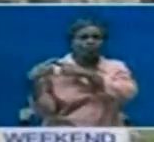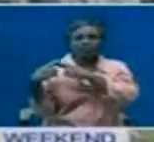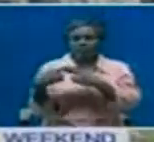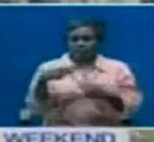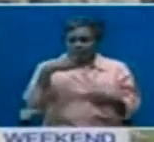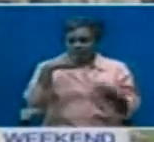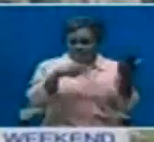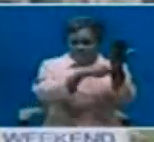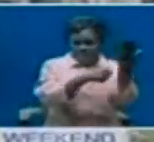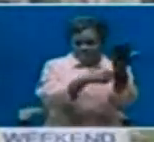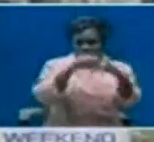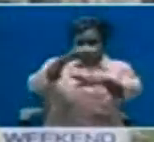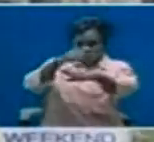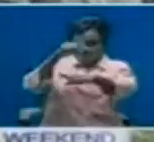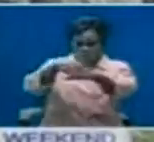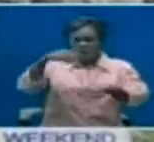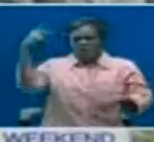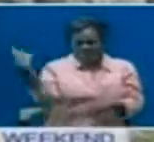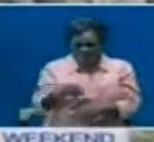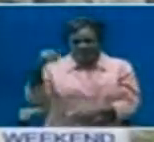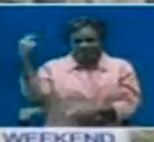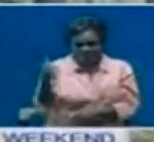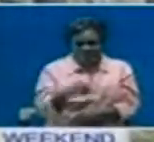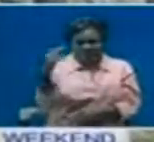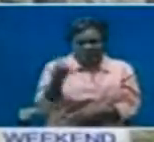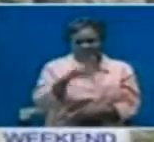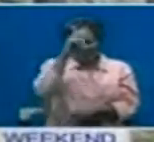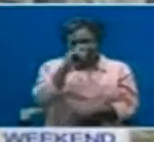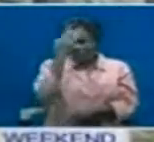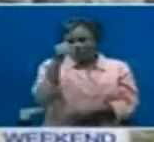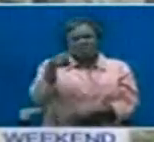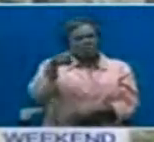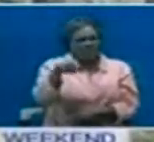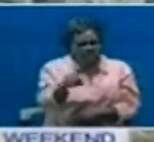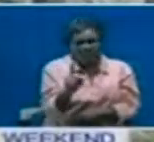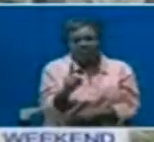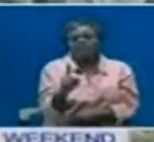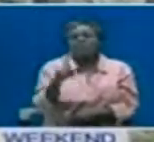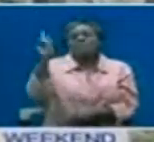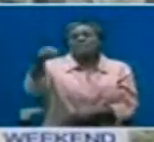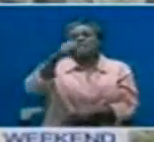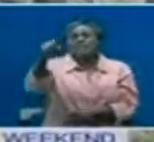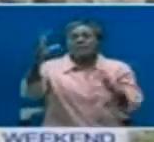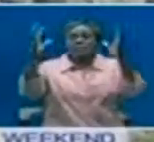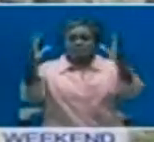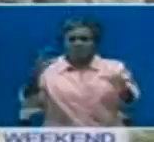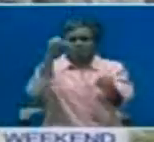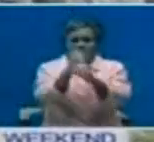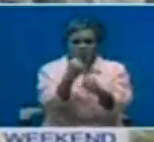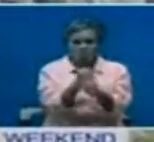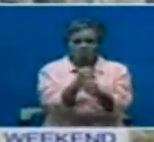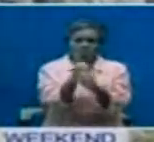mtu, wanapiga fine na ile kali. Sababu ametenda kitu ya makosa kubwa. Kama